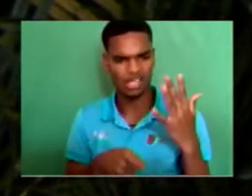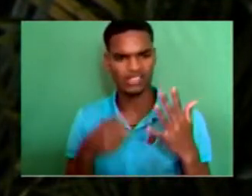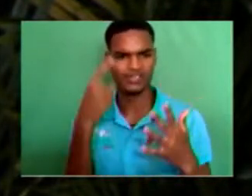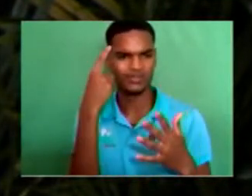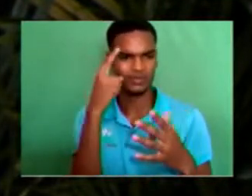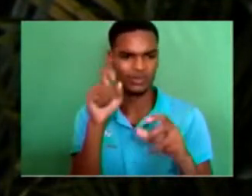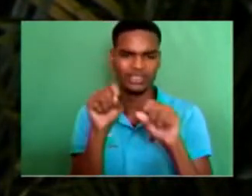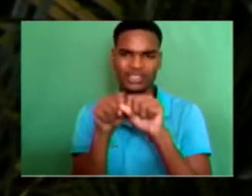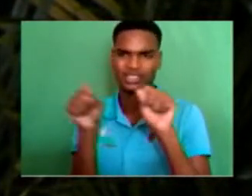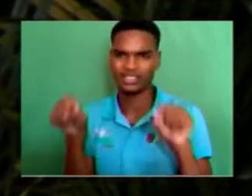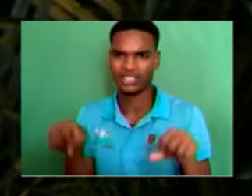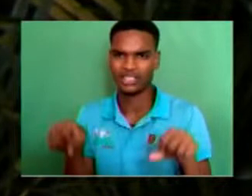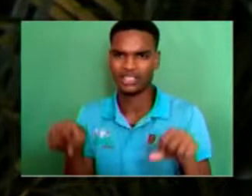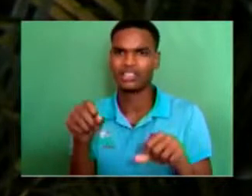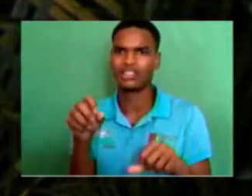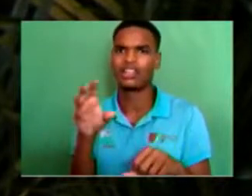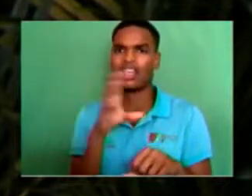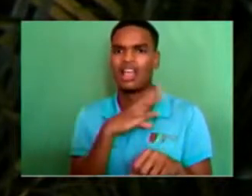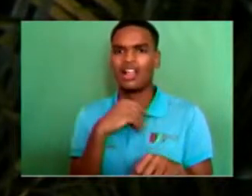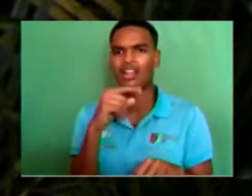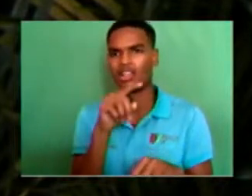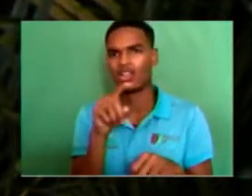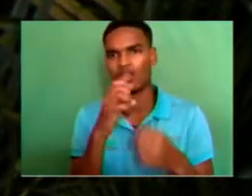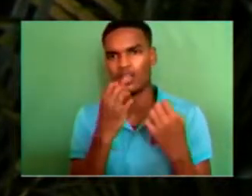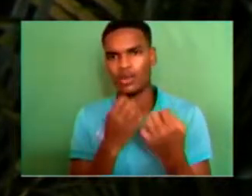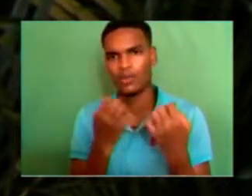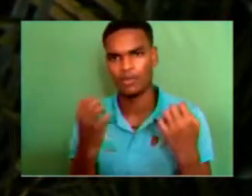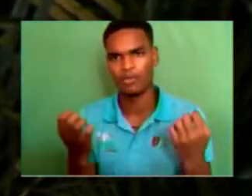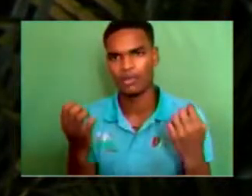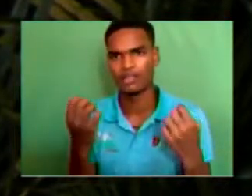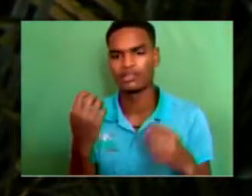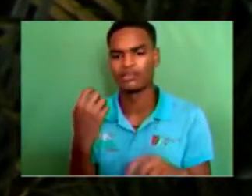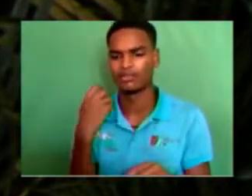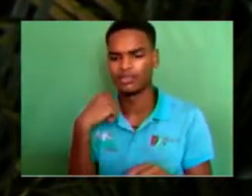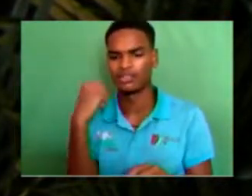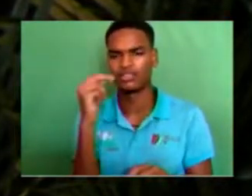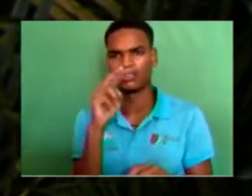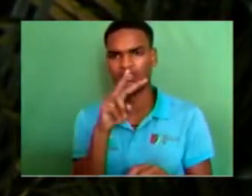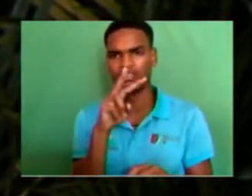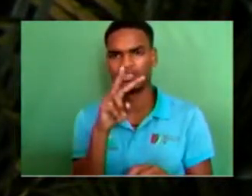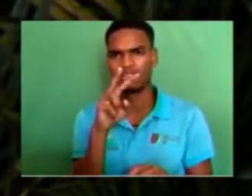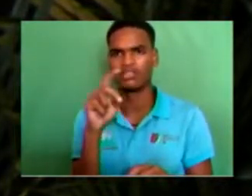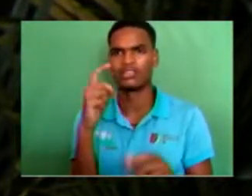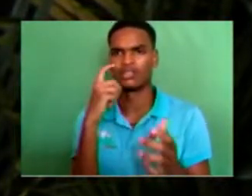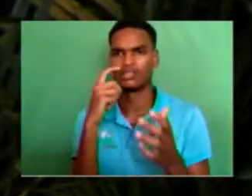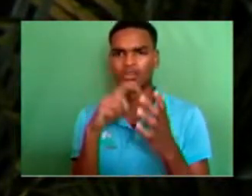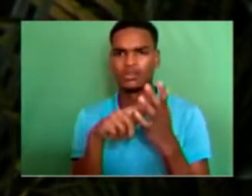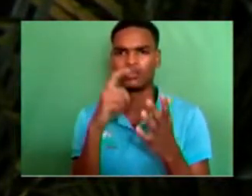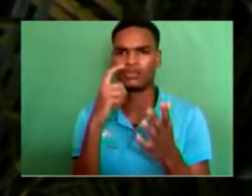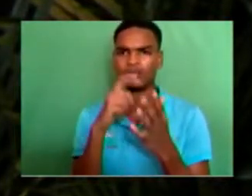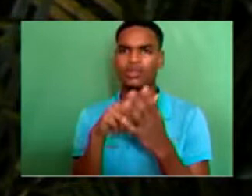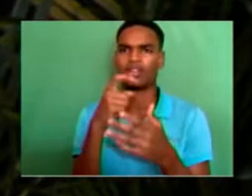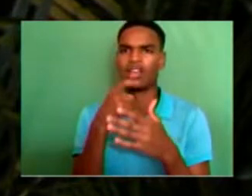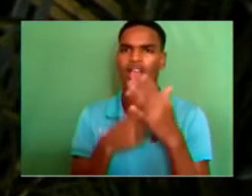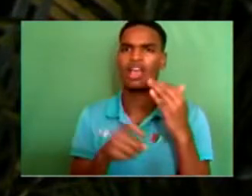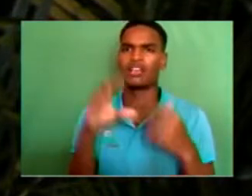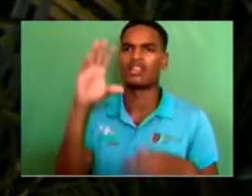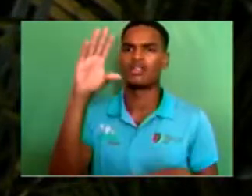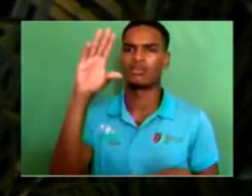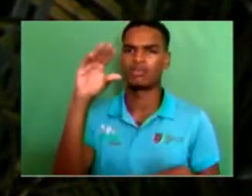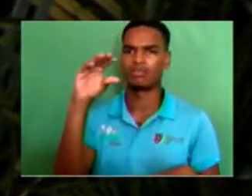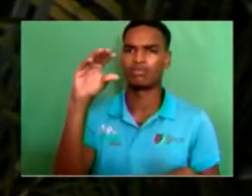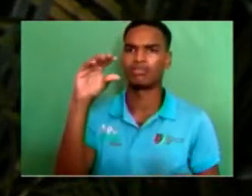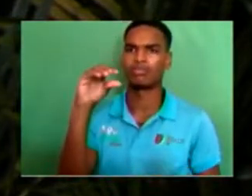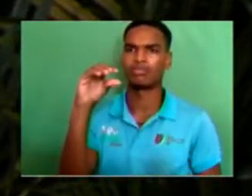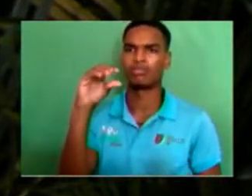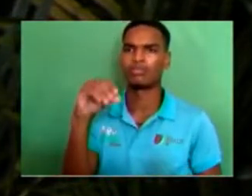buying their equipment, I'm actually seeing that decline. So over the past 2